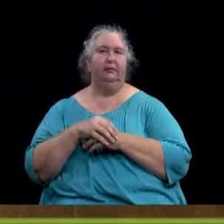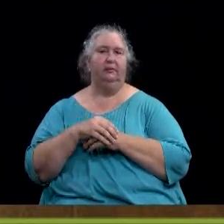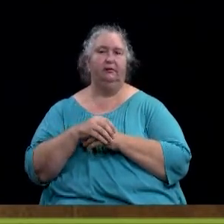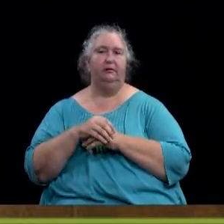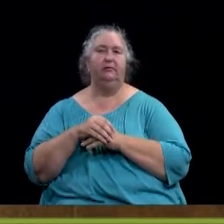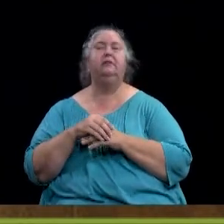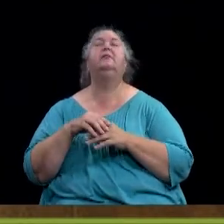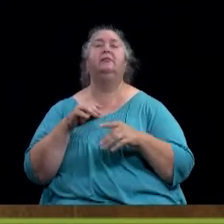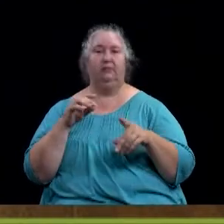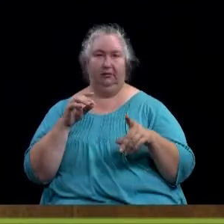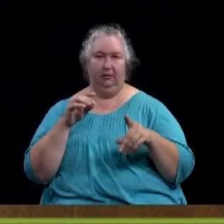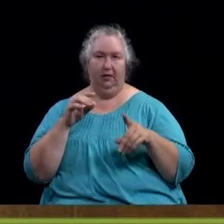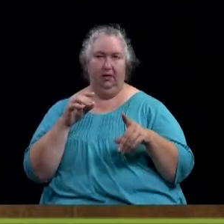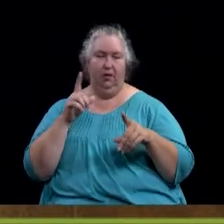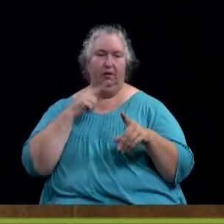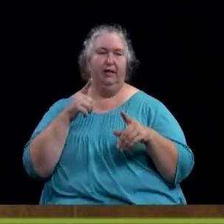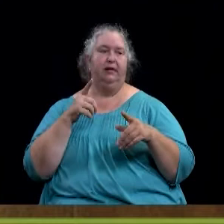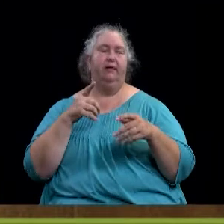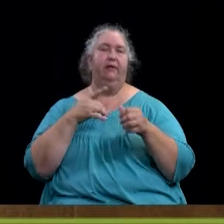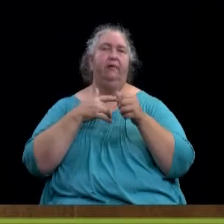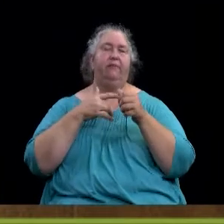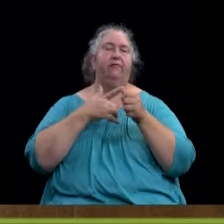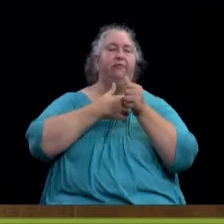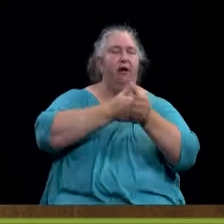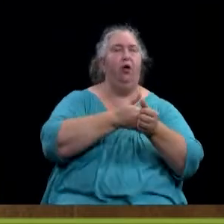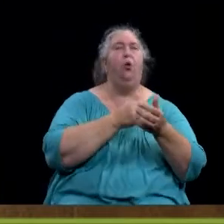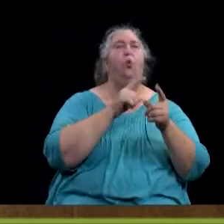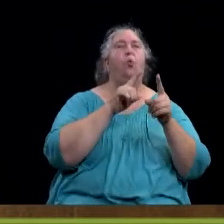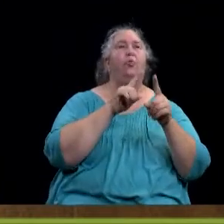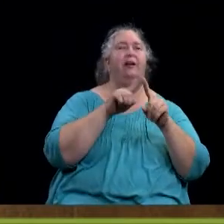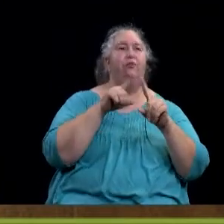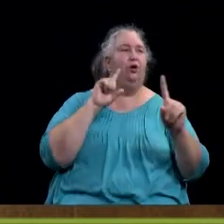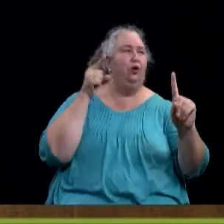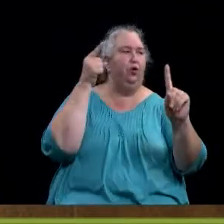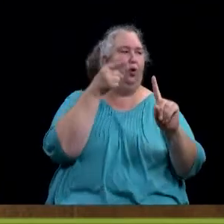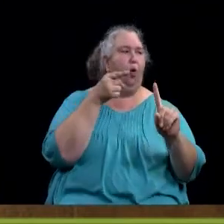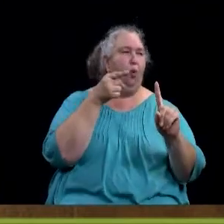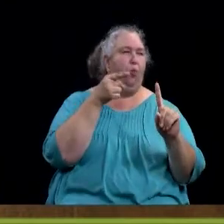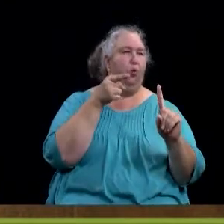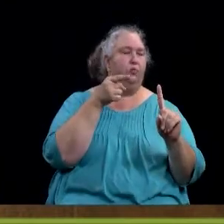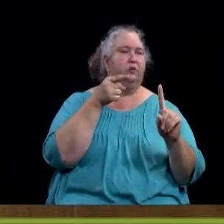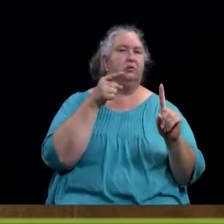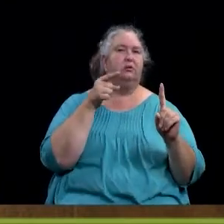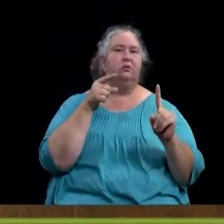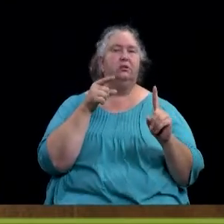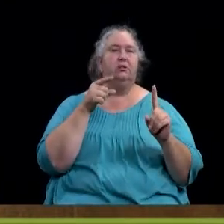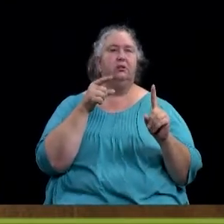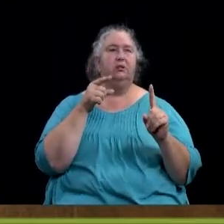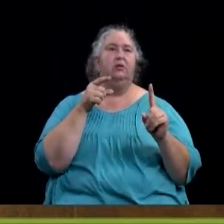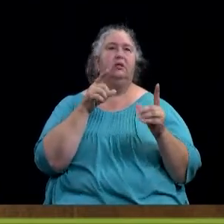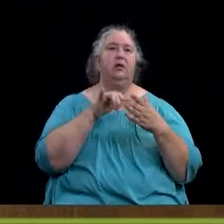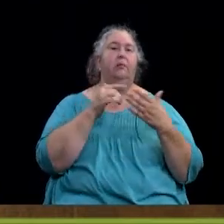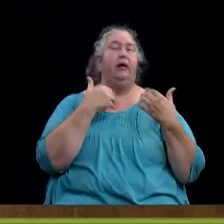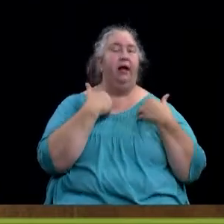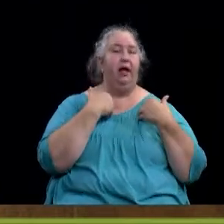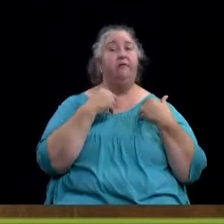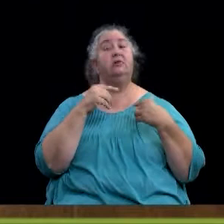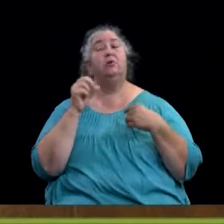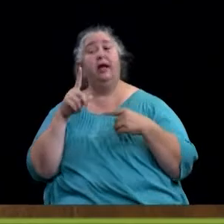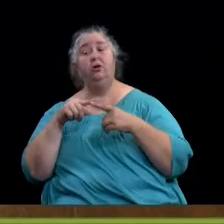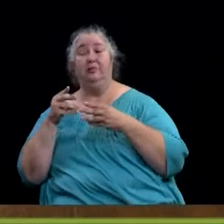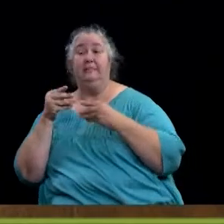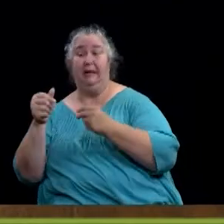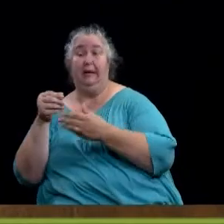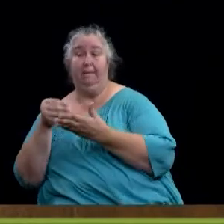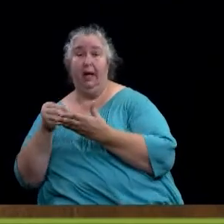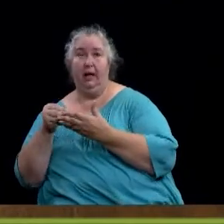have for the PID. It's one thing to spend money, but it's another thing to spend money strategically so that our goals